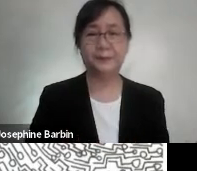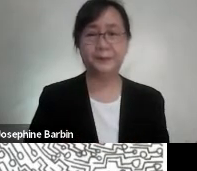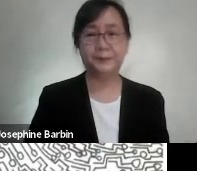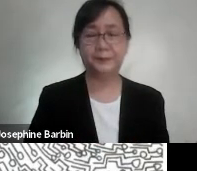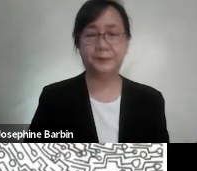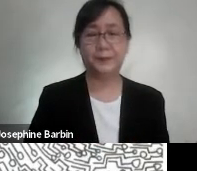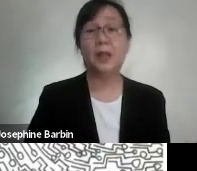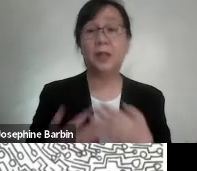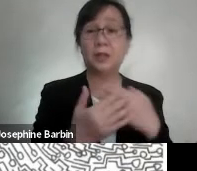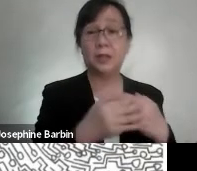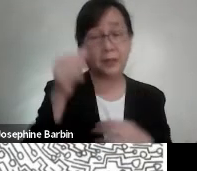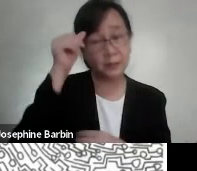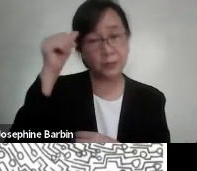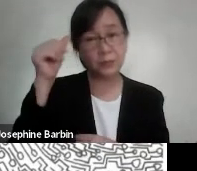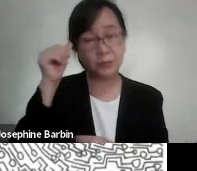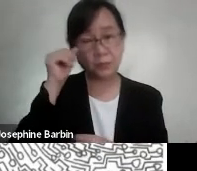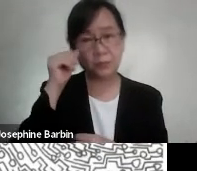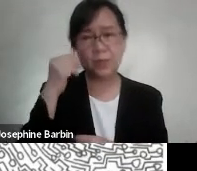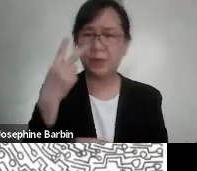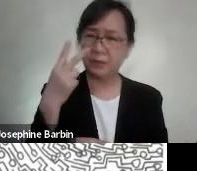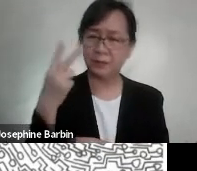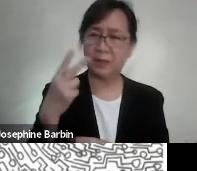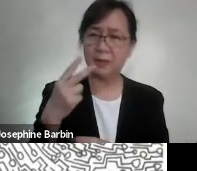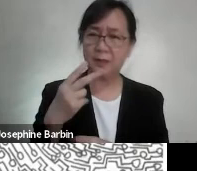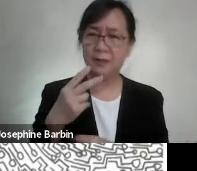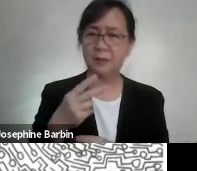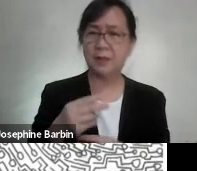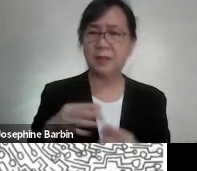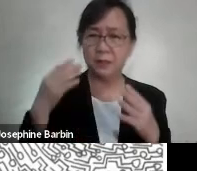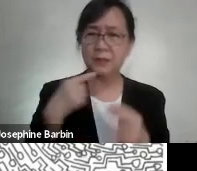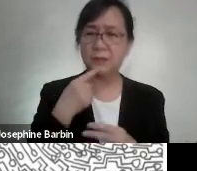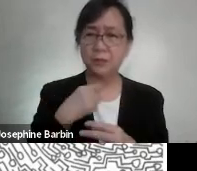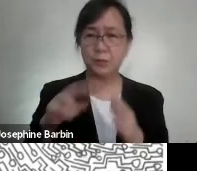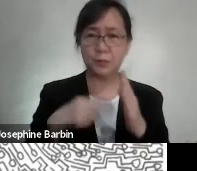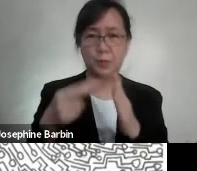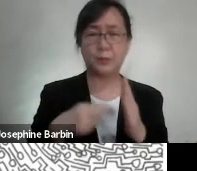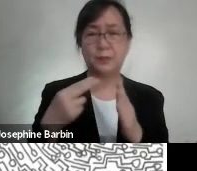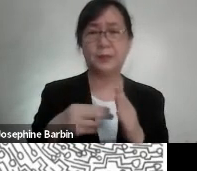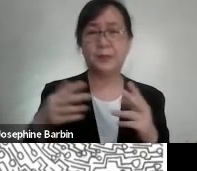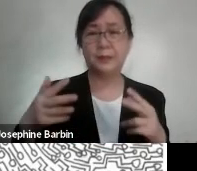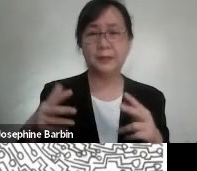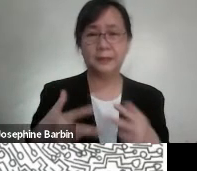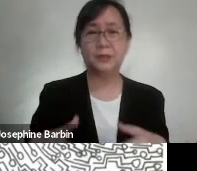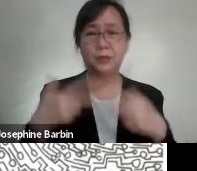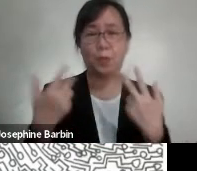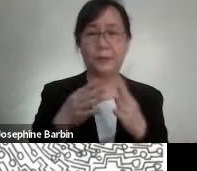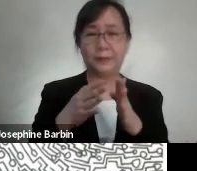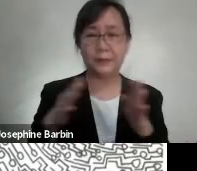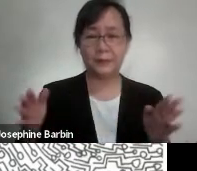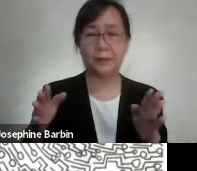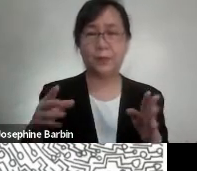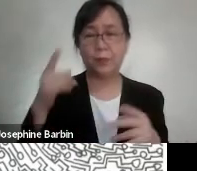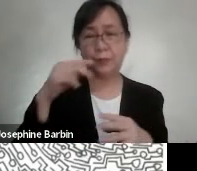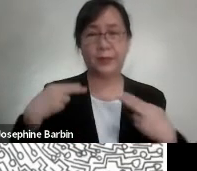They're calling on adults to really recognize the critical role that technology plays in opening up opportunities for their health, and